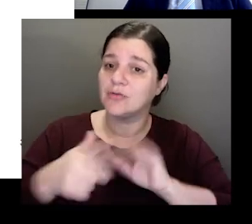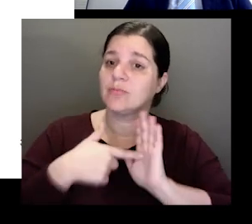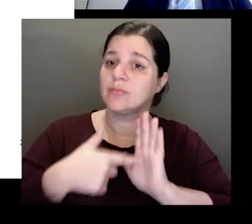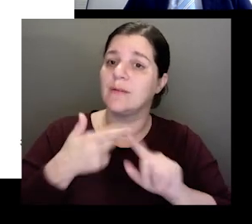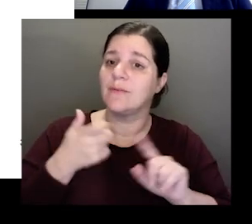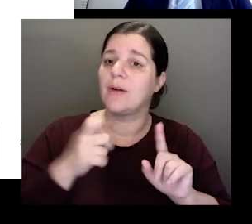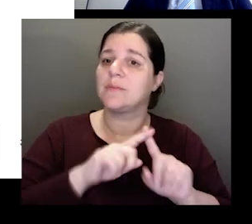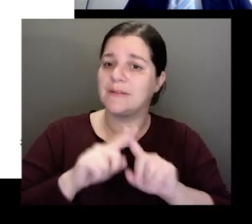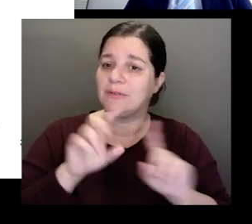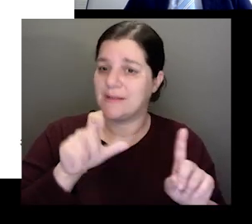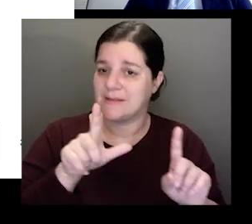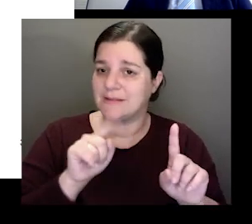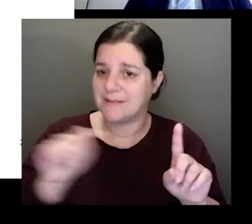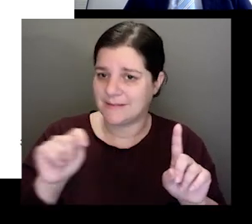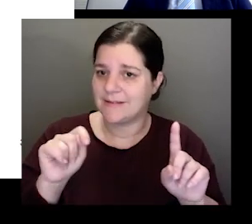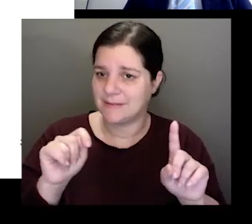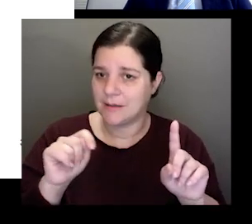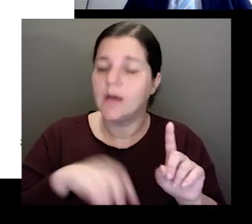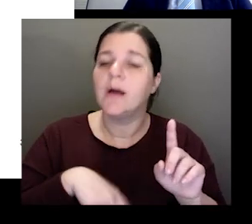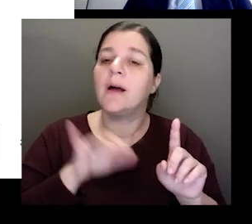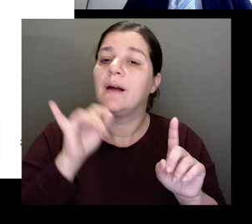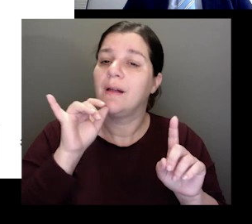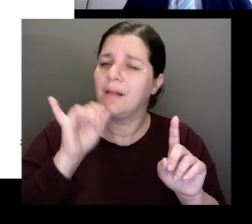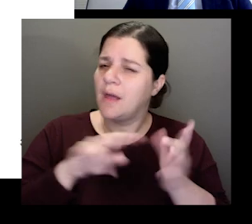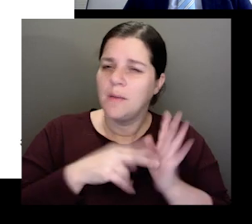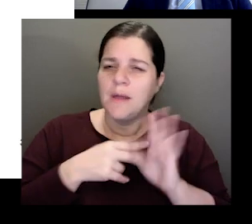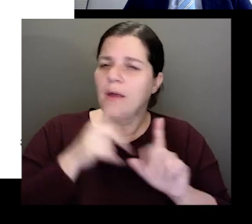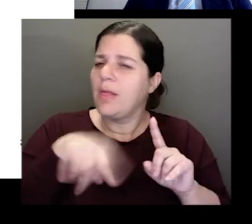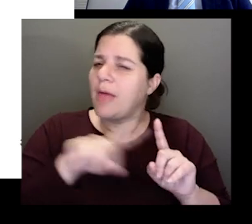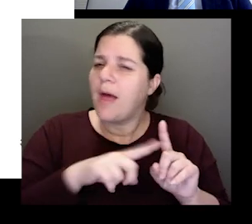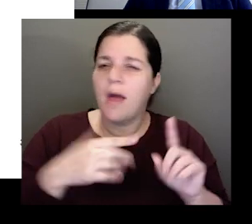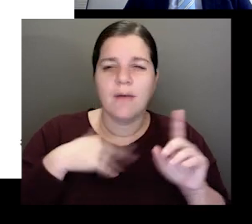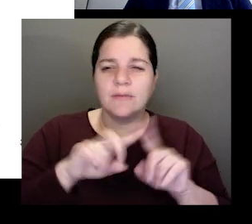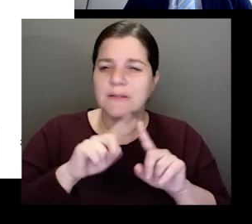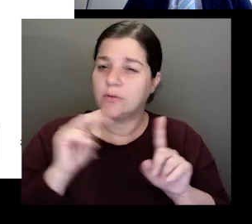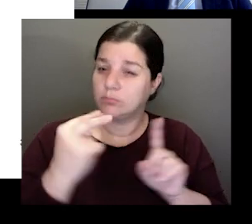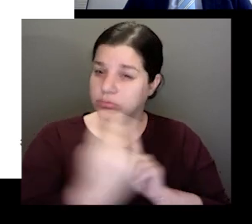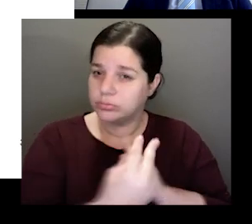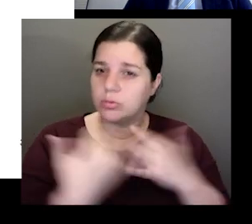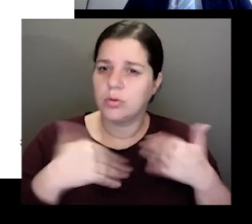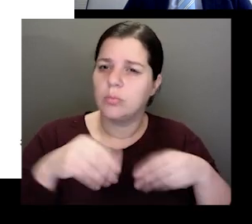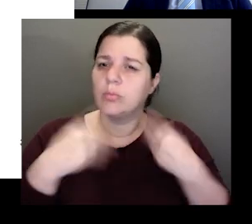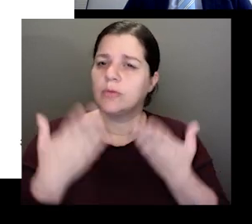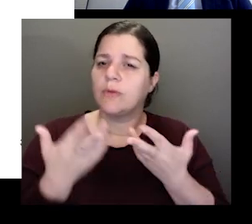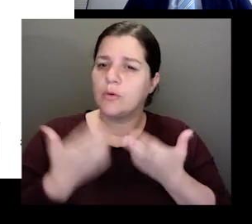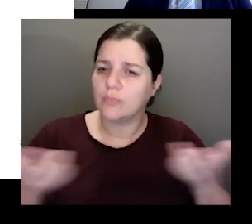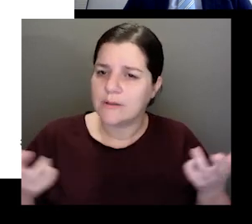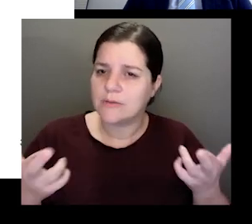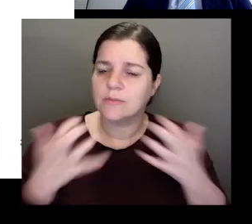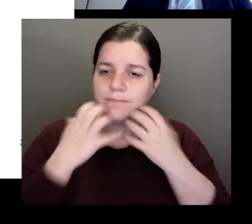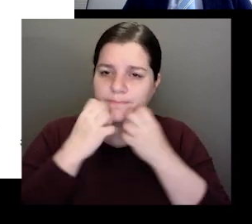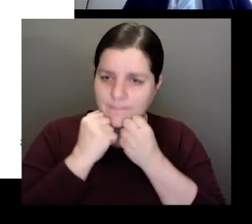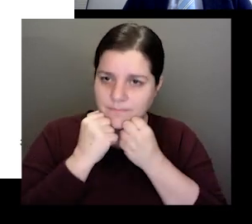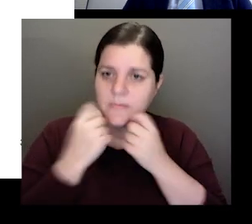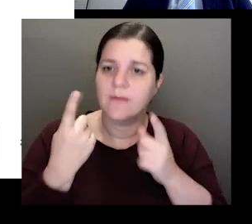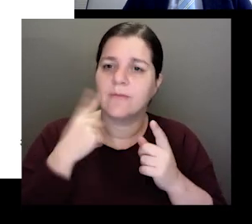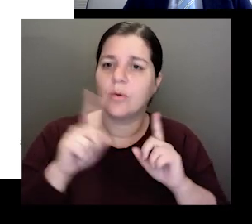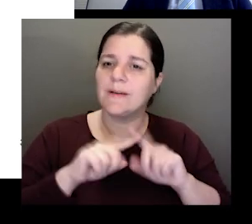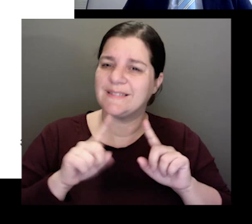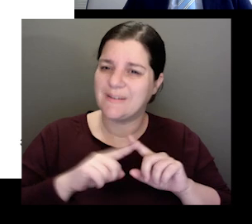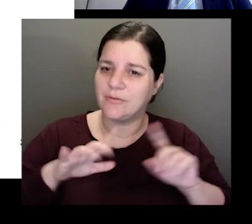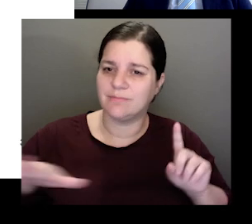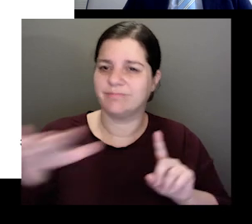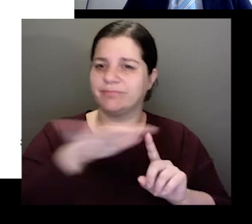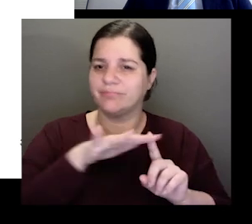the Council is a valuable forum and resource for CISA across geographic boundaries and all levels of government. The